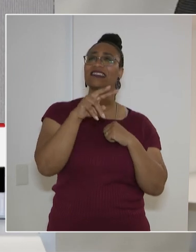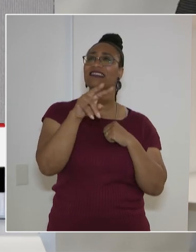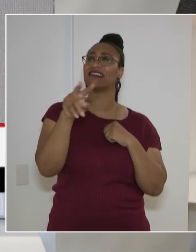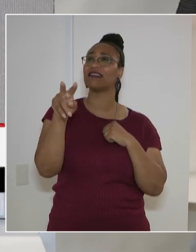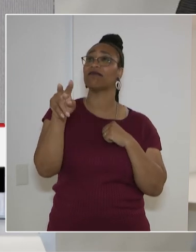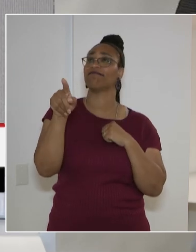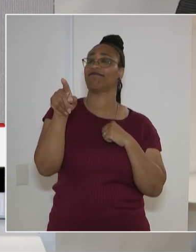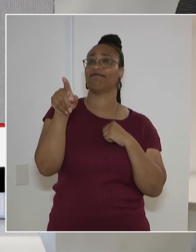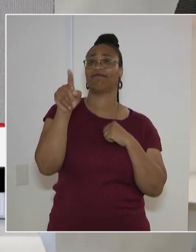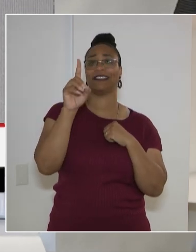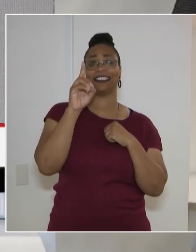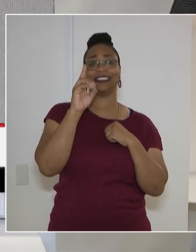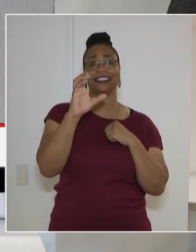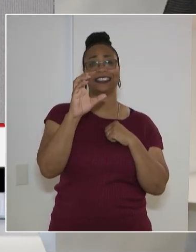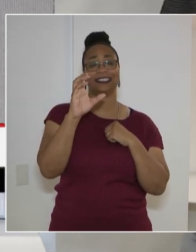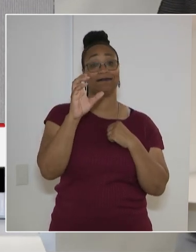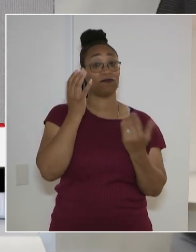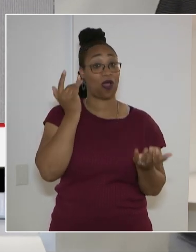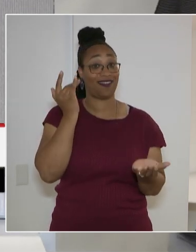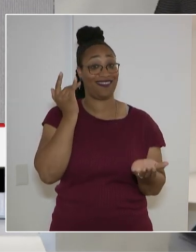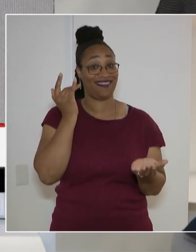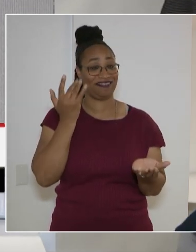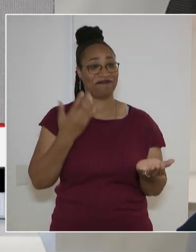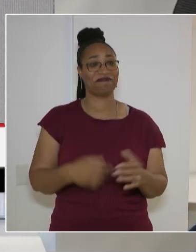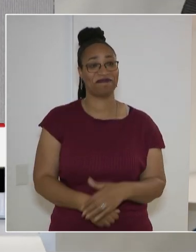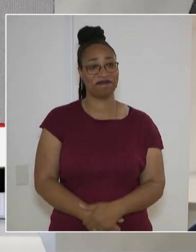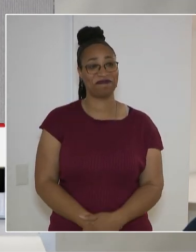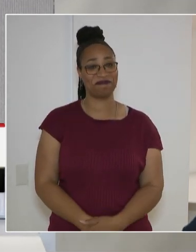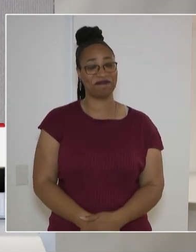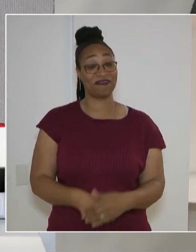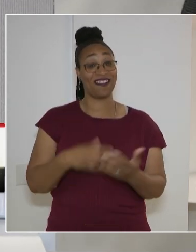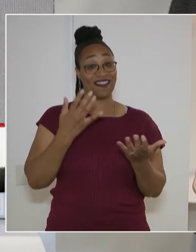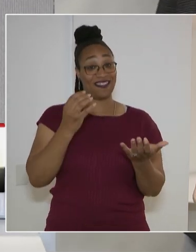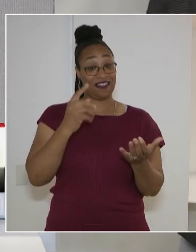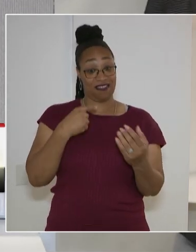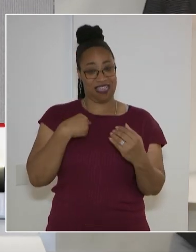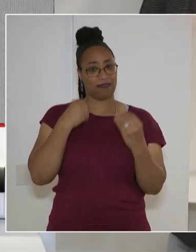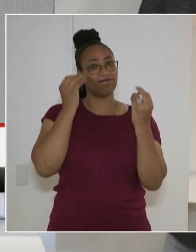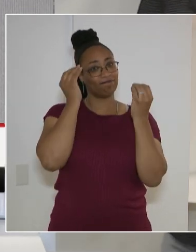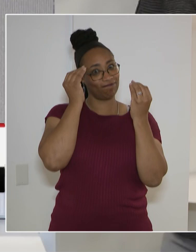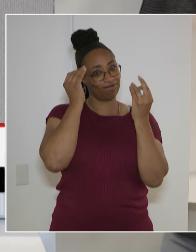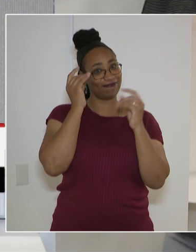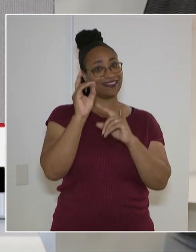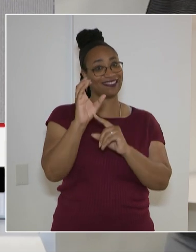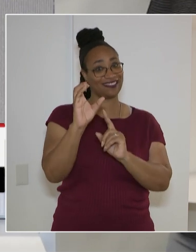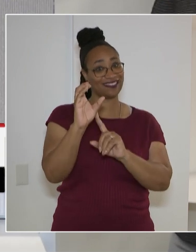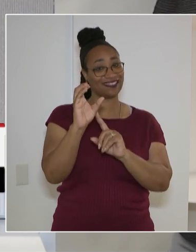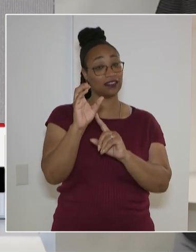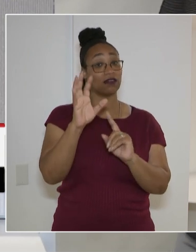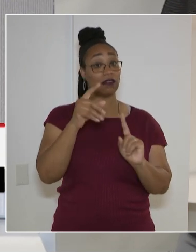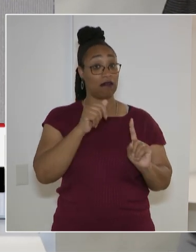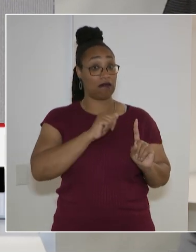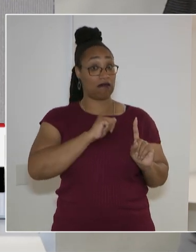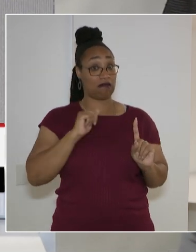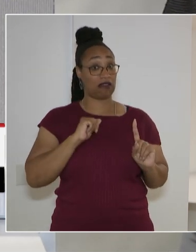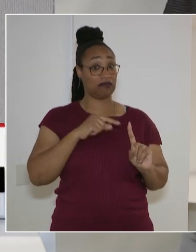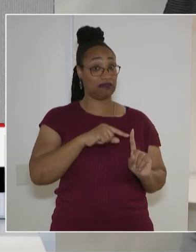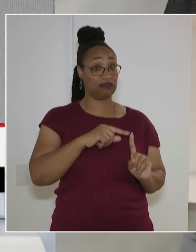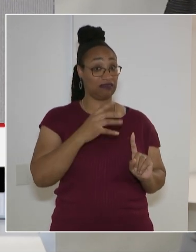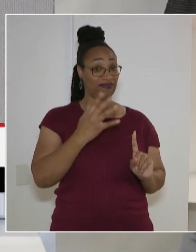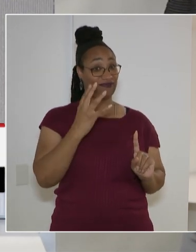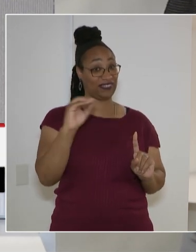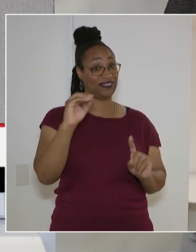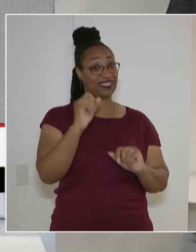for 50 years, a number of years. We also have office space in Chicago, Those were really the three